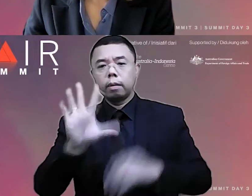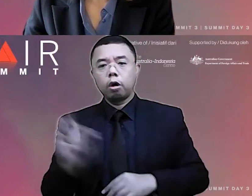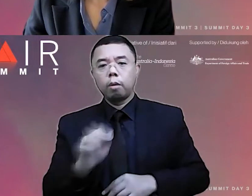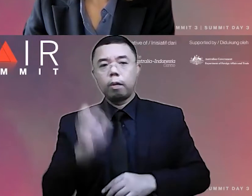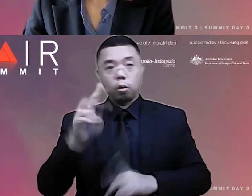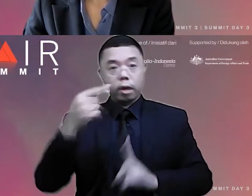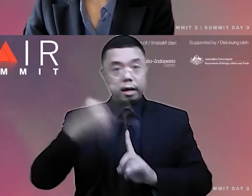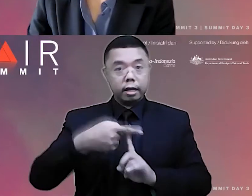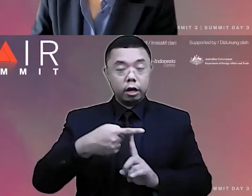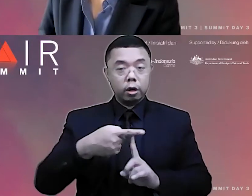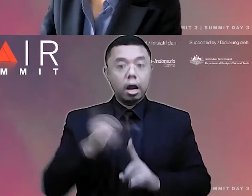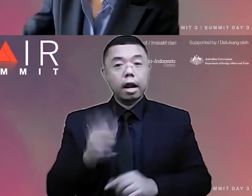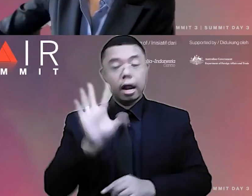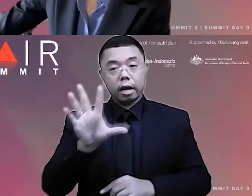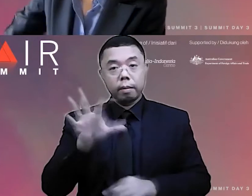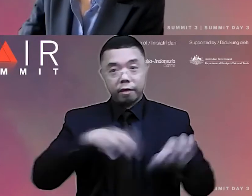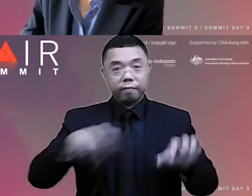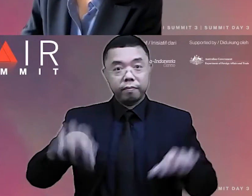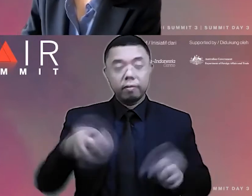the government to